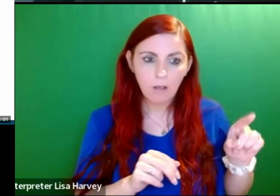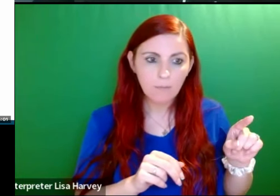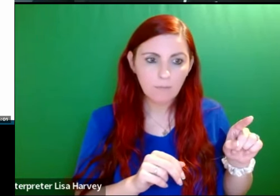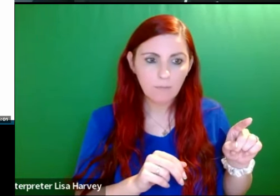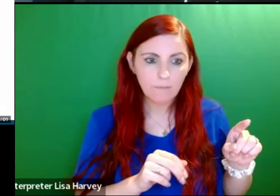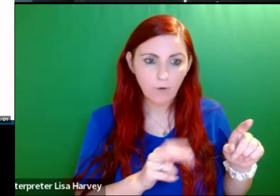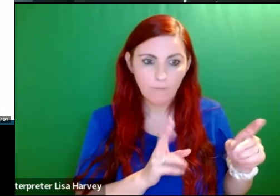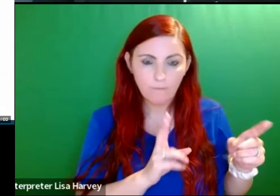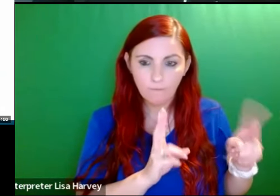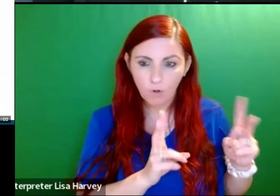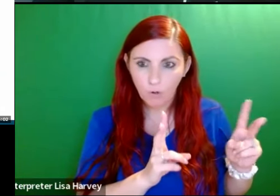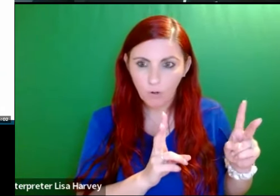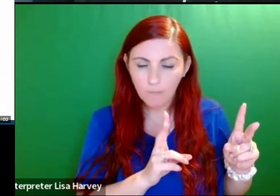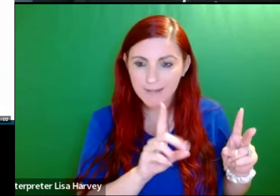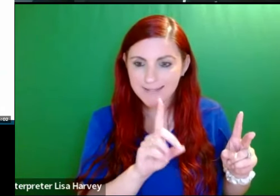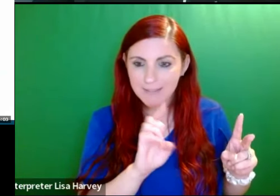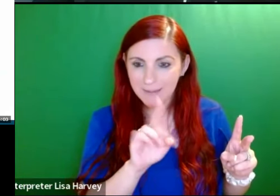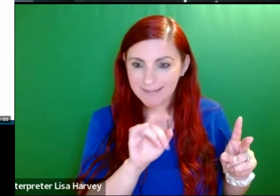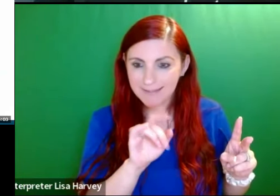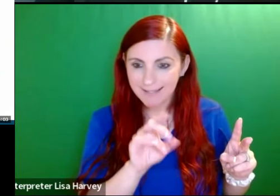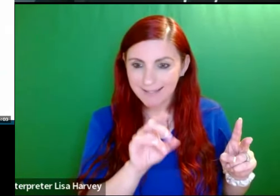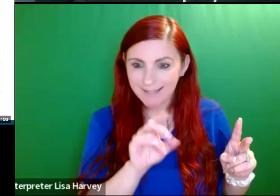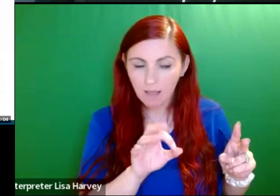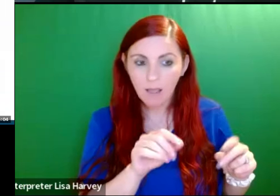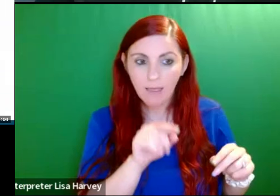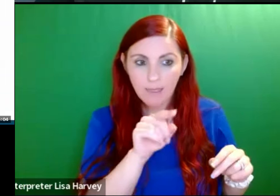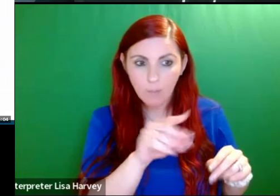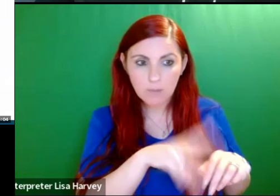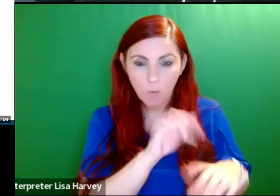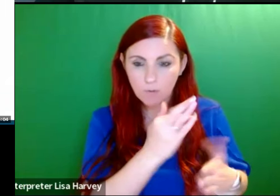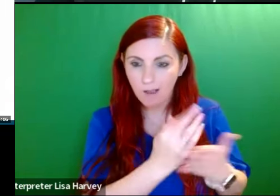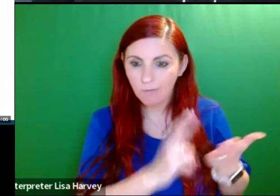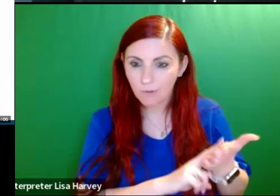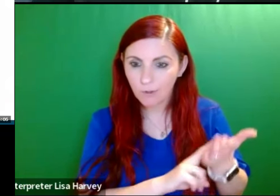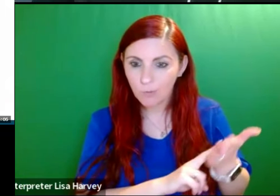verb was the most common verb type in the data set,